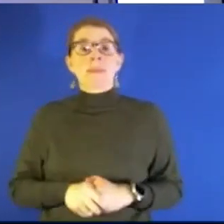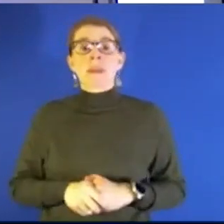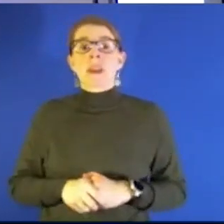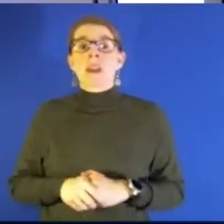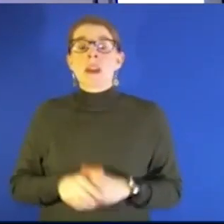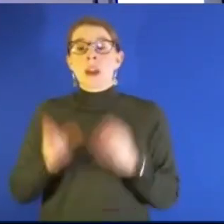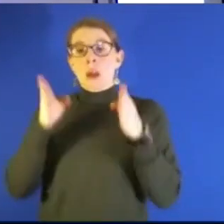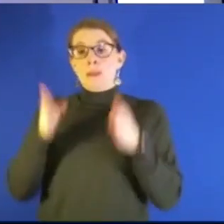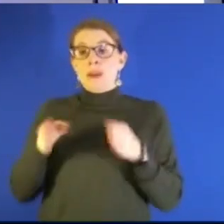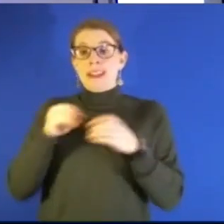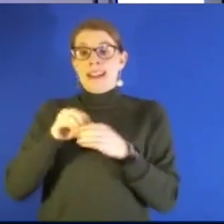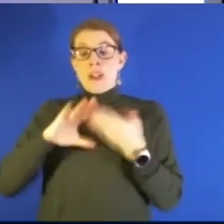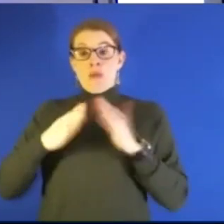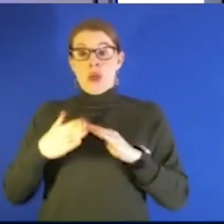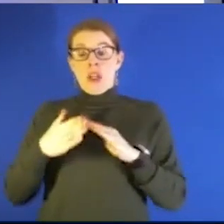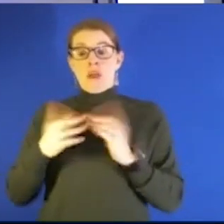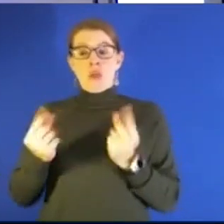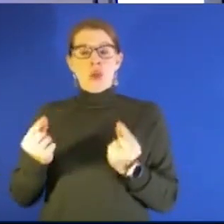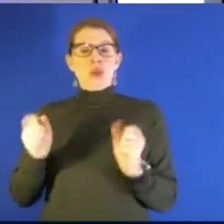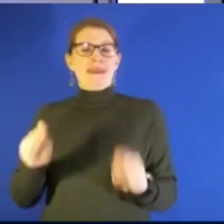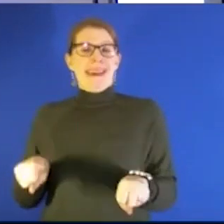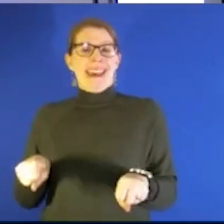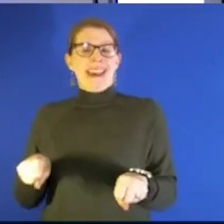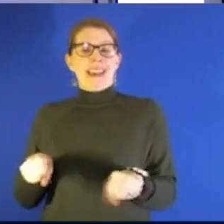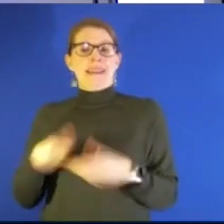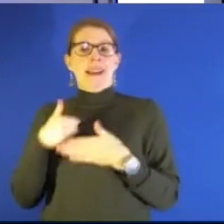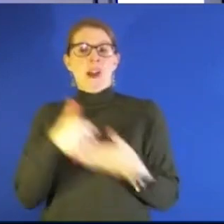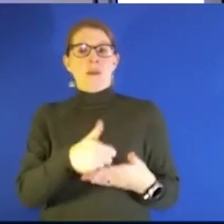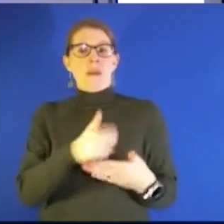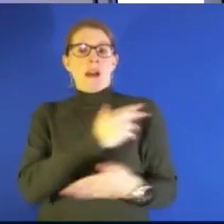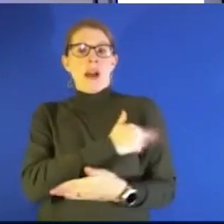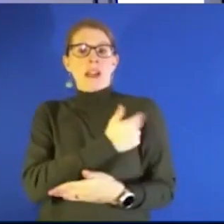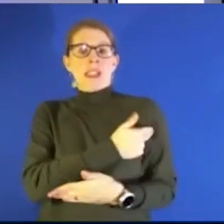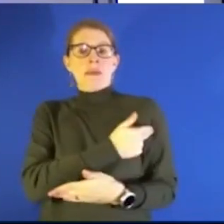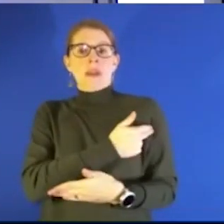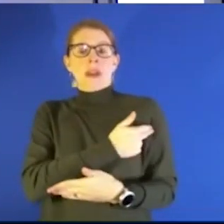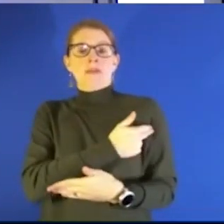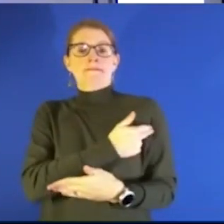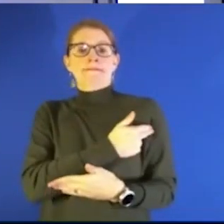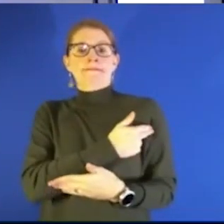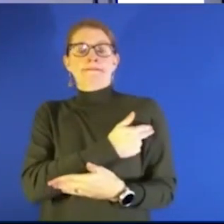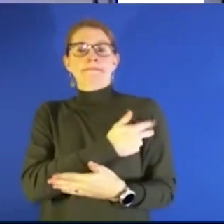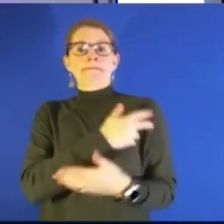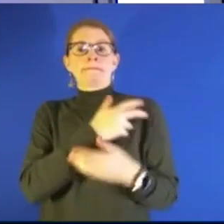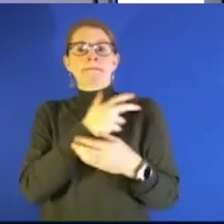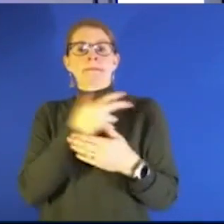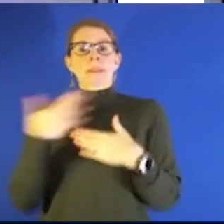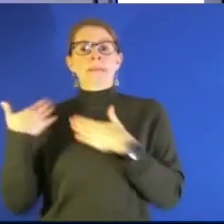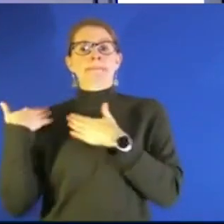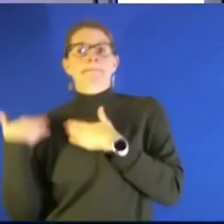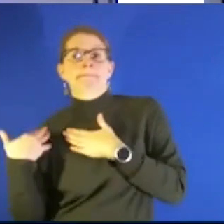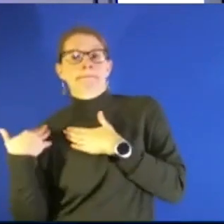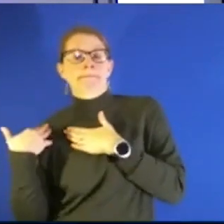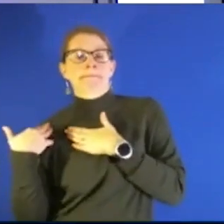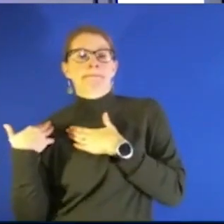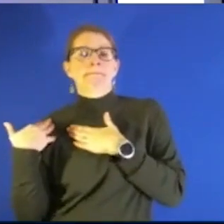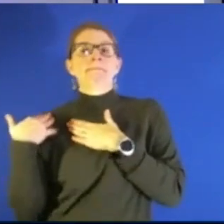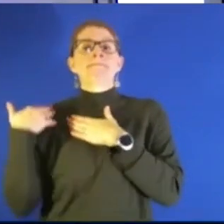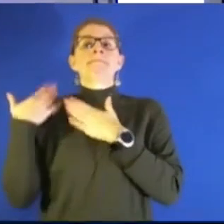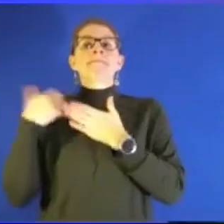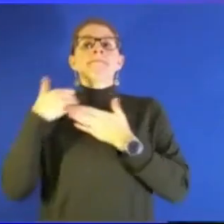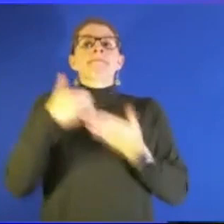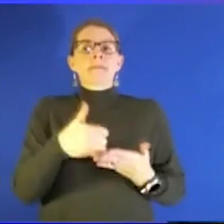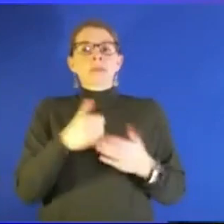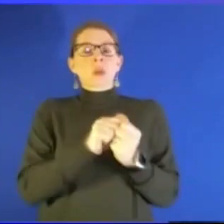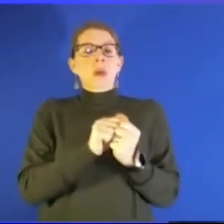can do to help hospitals, to help alleviate the staffing shortages? Well, I